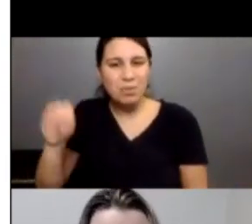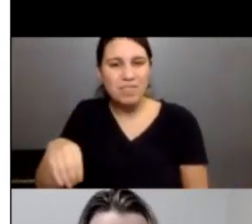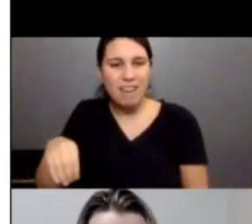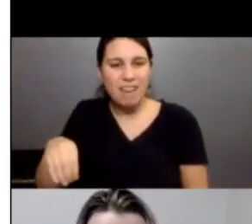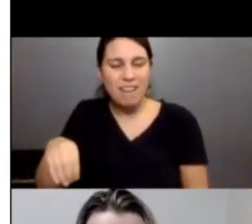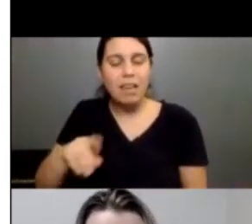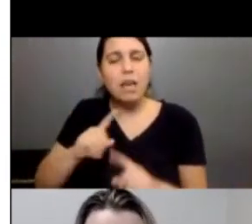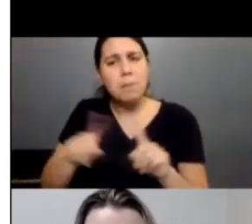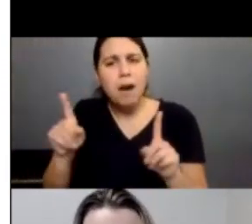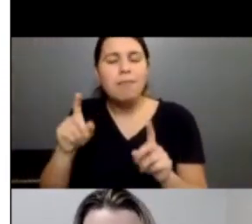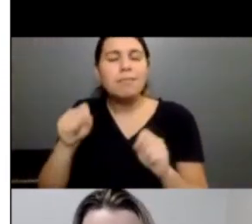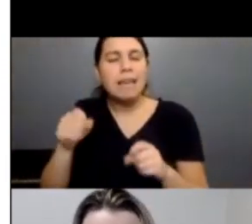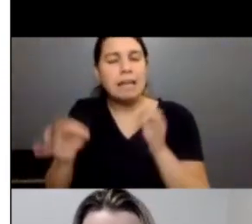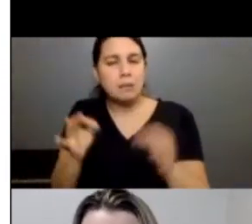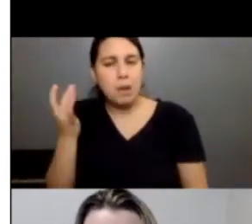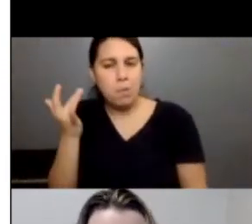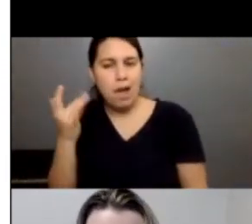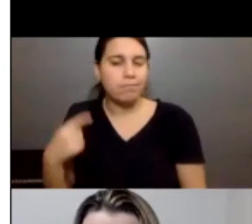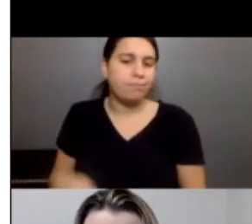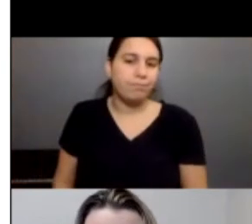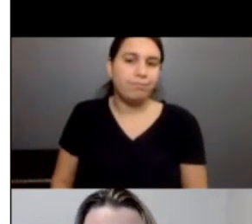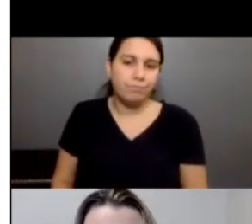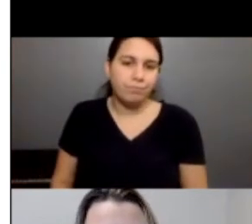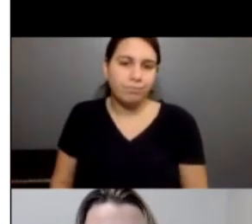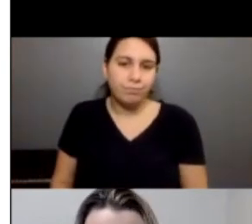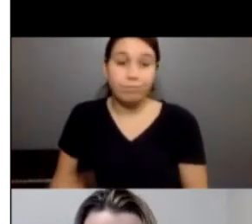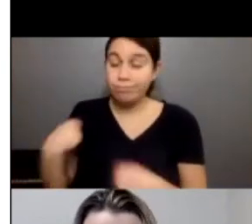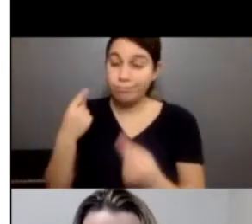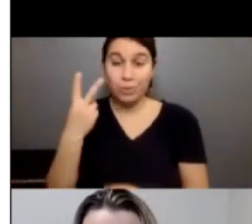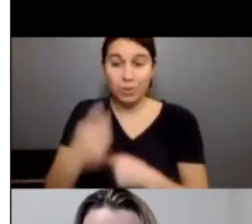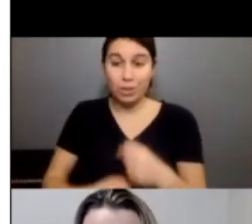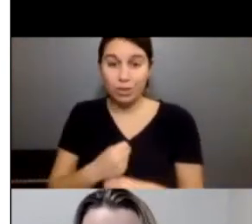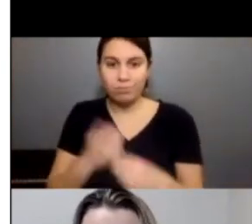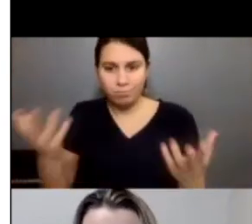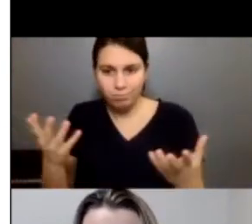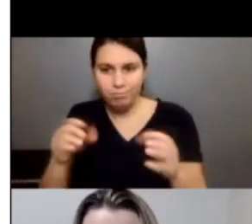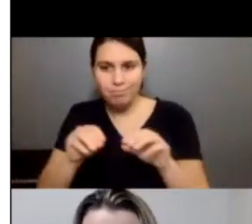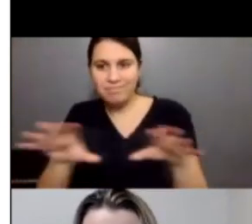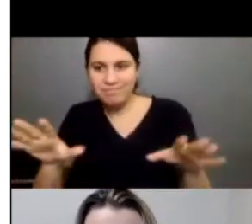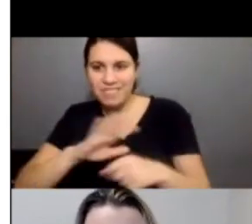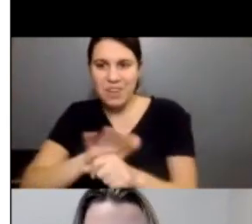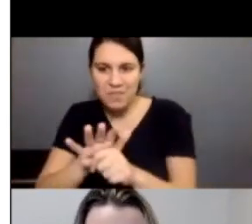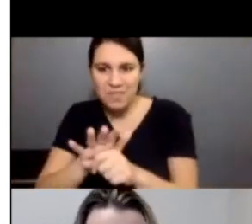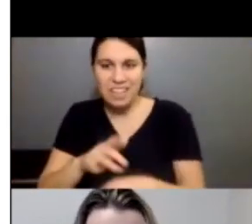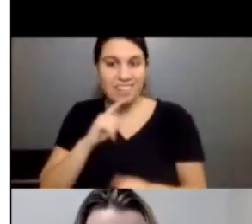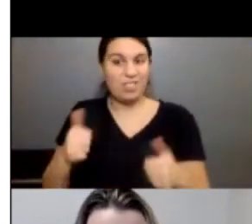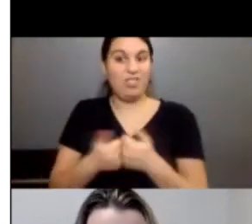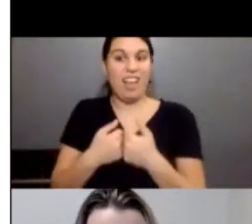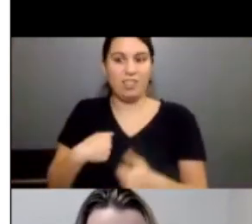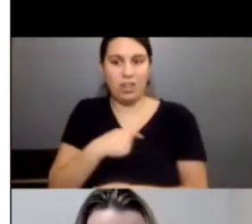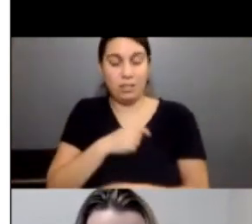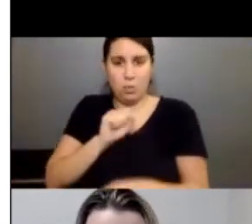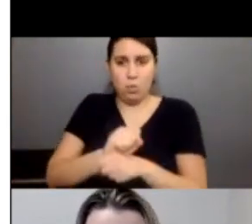there's a lot that can explain that. So over the past 2 years, we've lived through a pandemic, which has challenged us to adapt our workflows